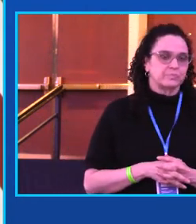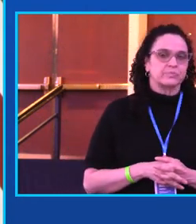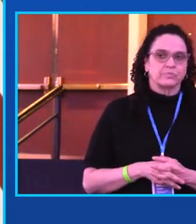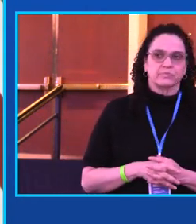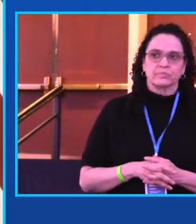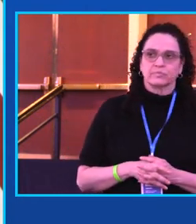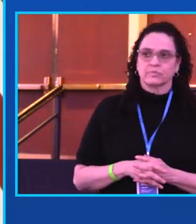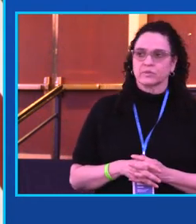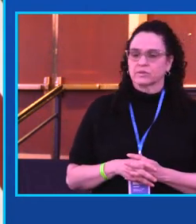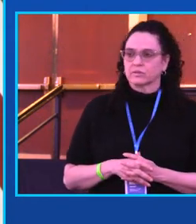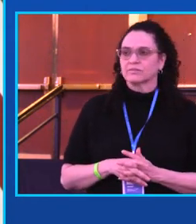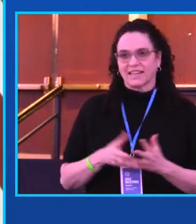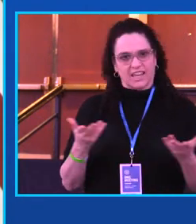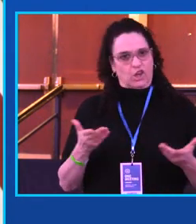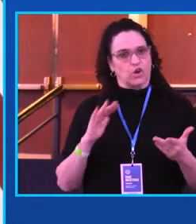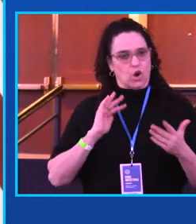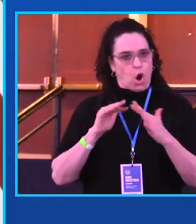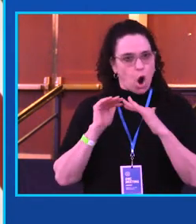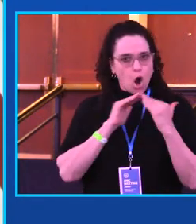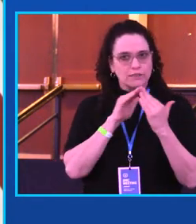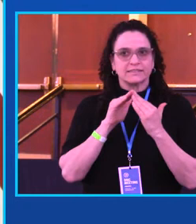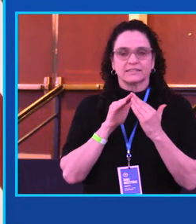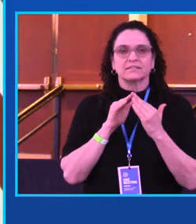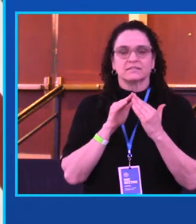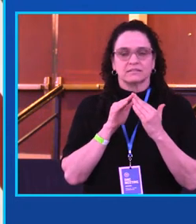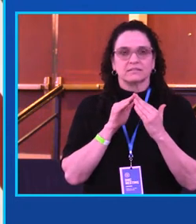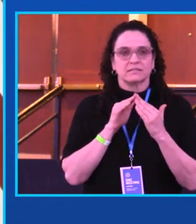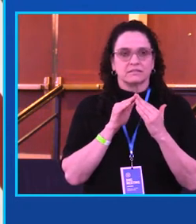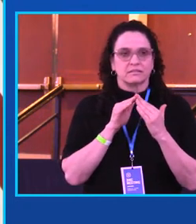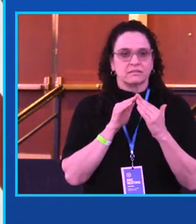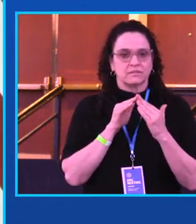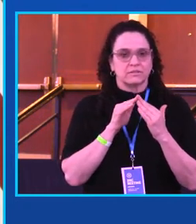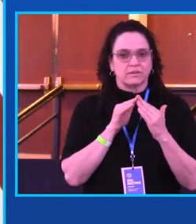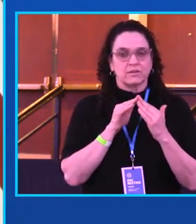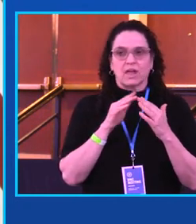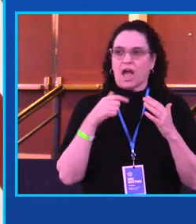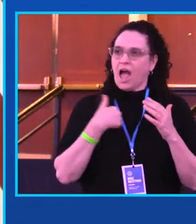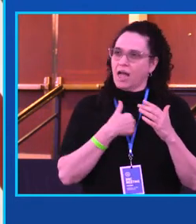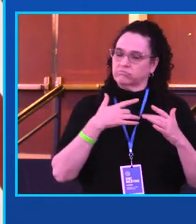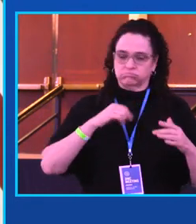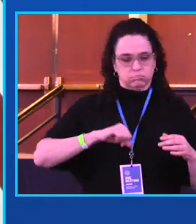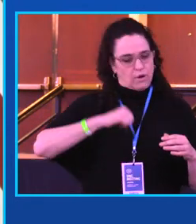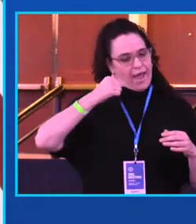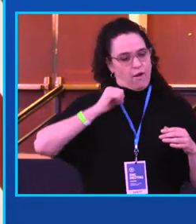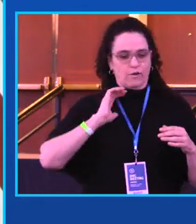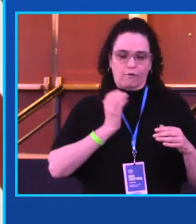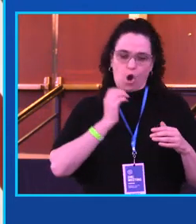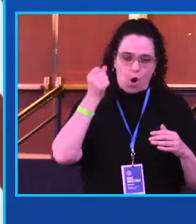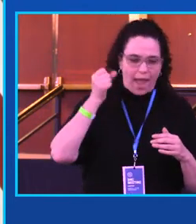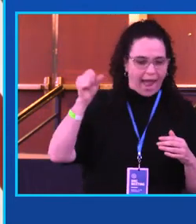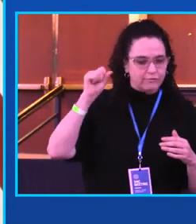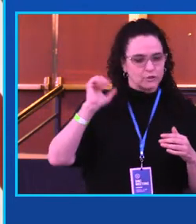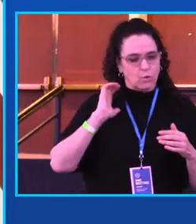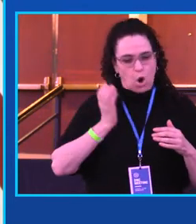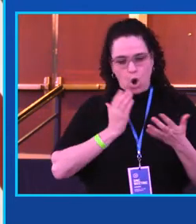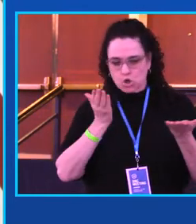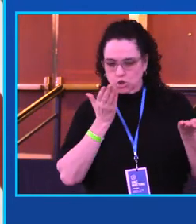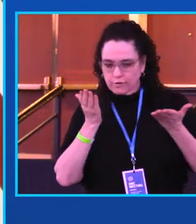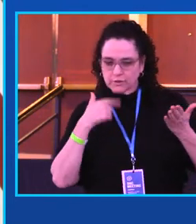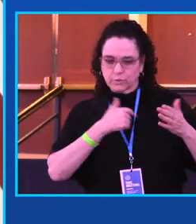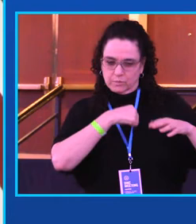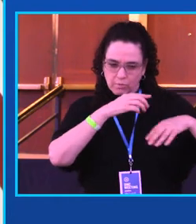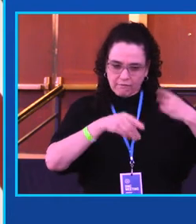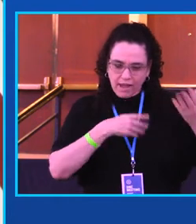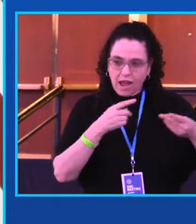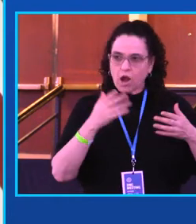Women in our city are not shy when it comes to activism and service. I hope you've enjoyed